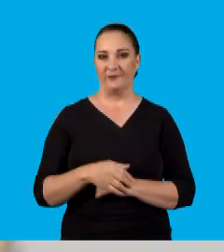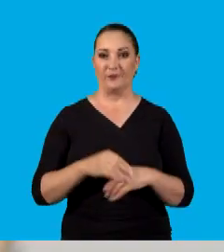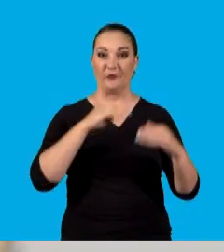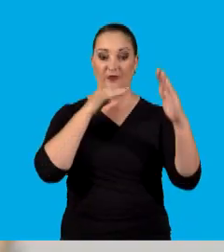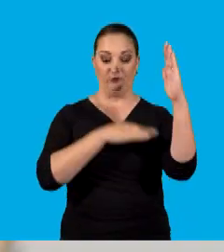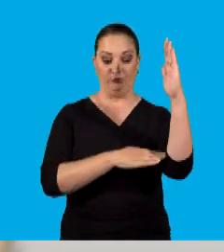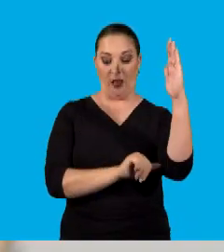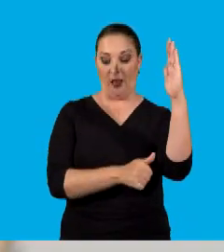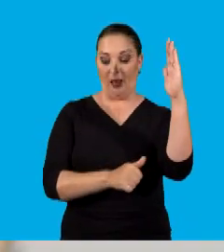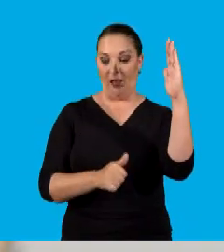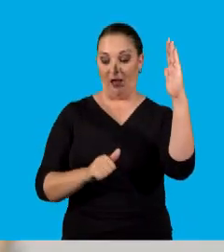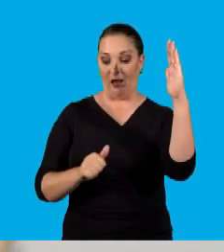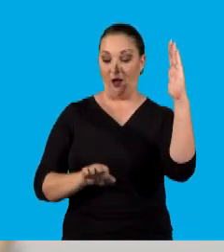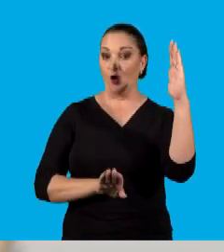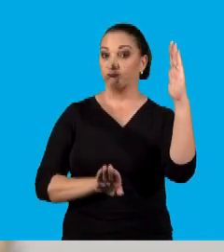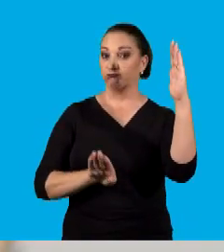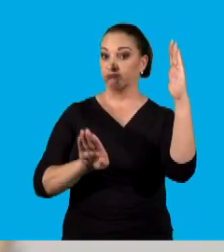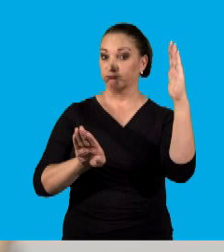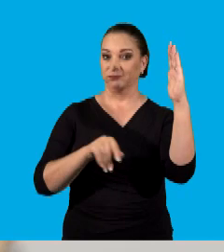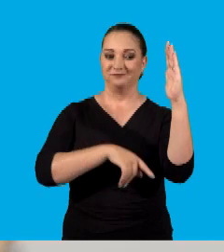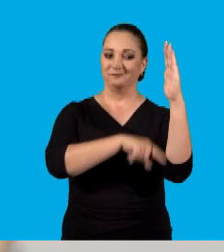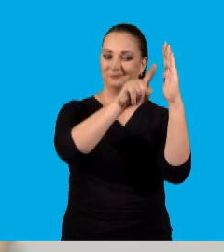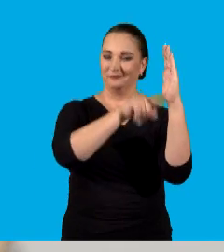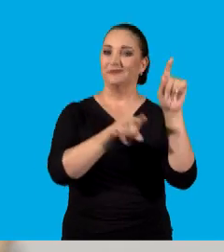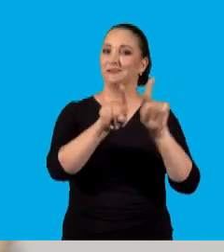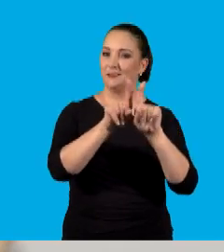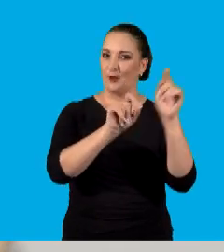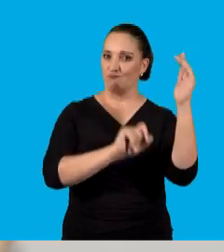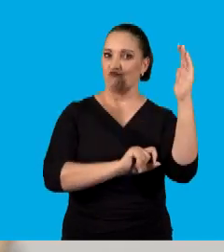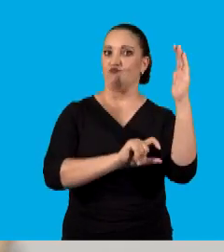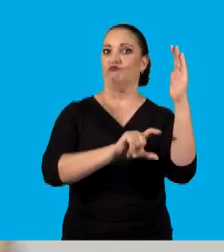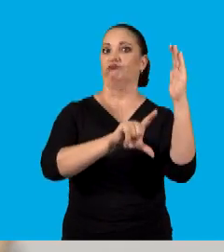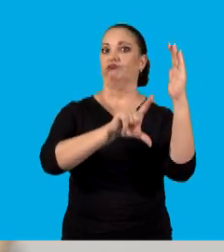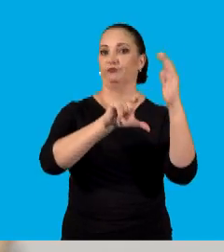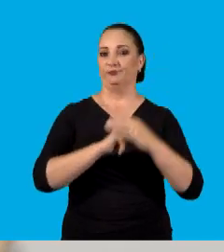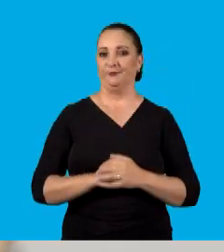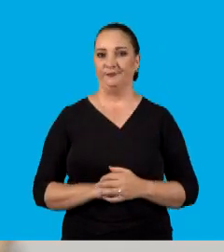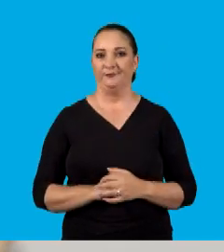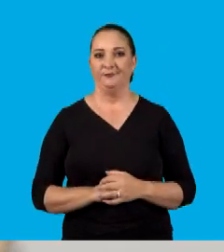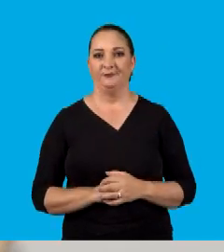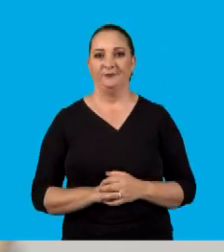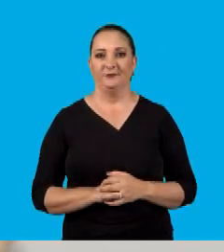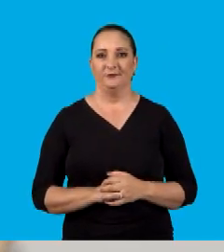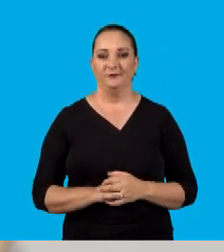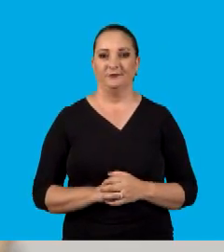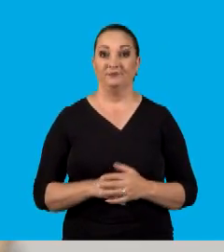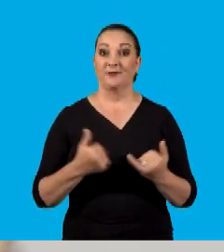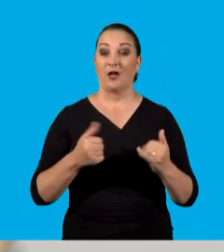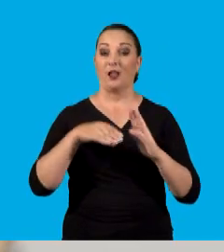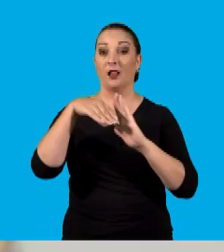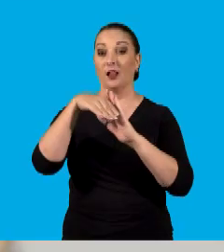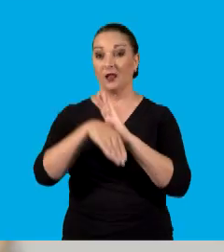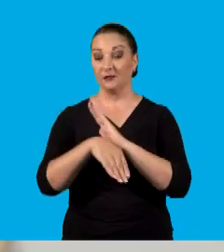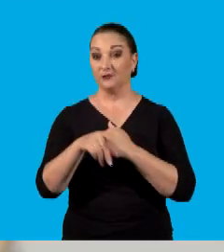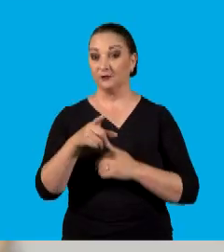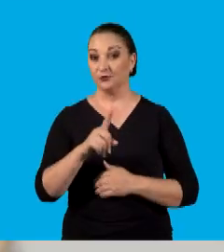our horizontal values are increasing, our vertical values are also increasing. Lastly, when we are thinking